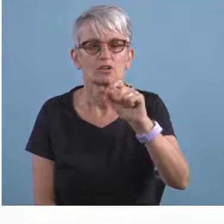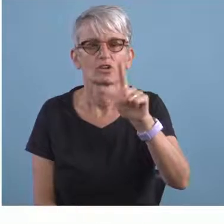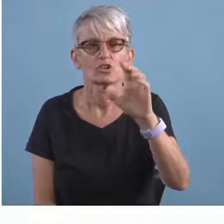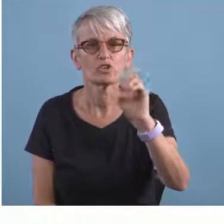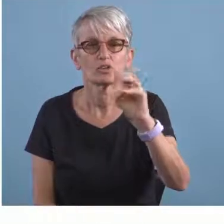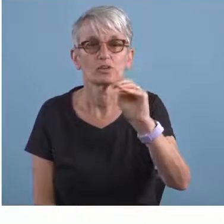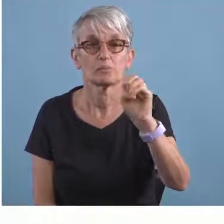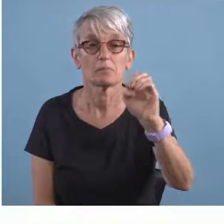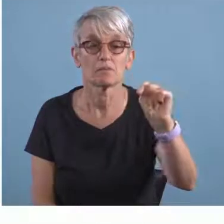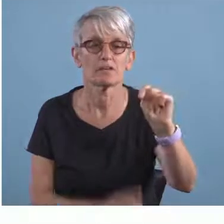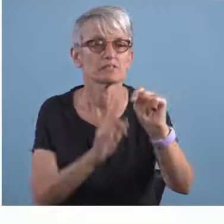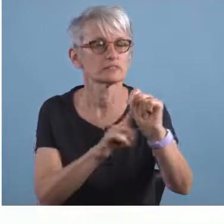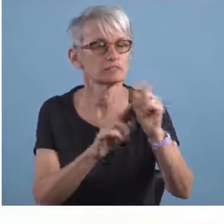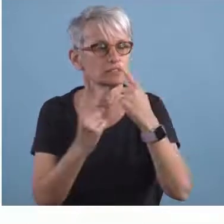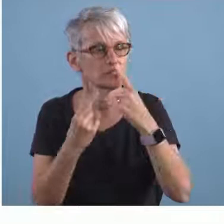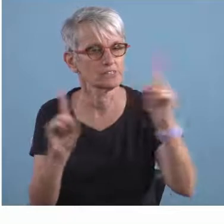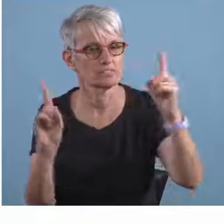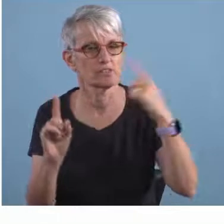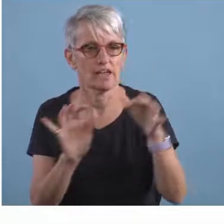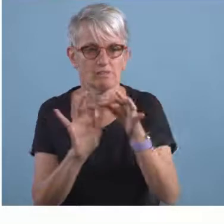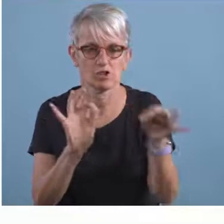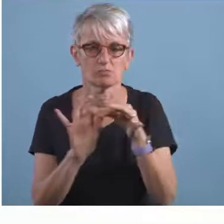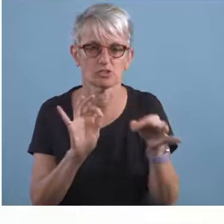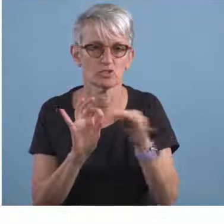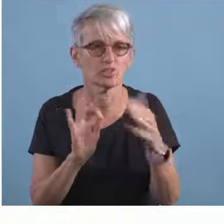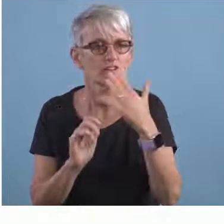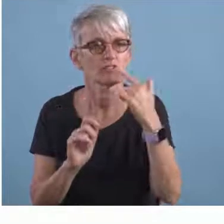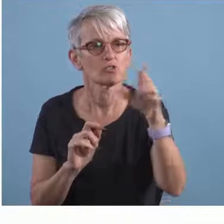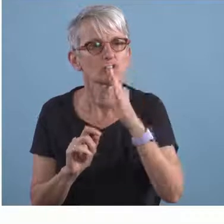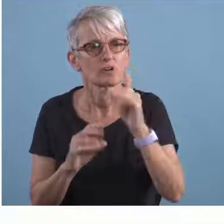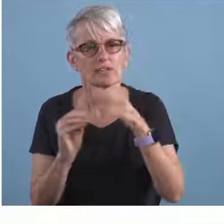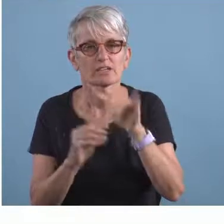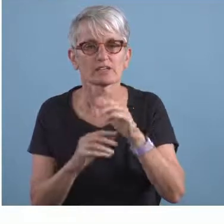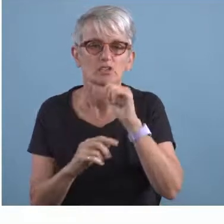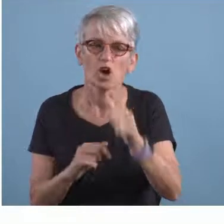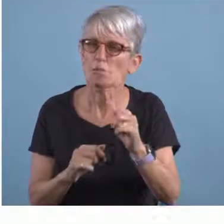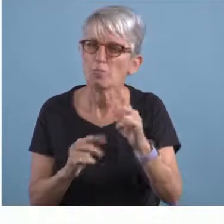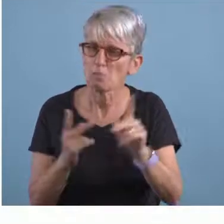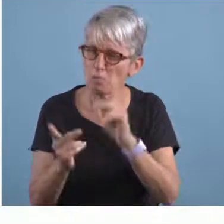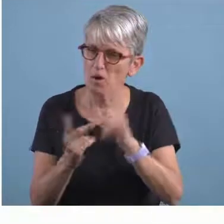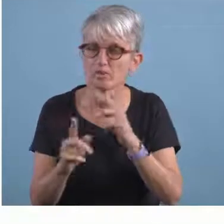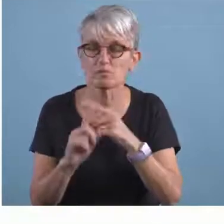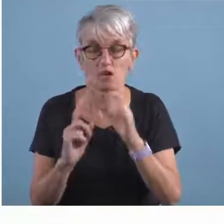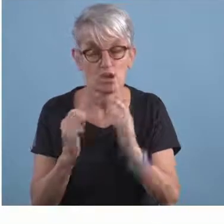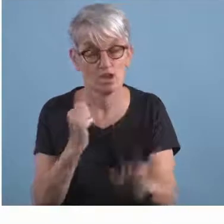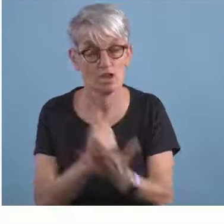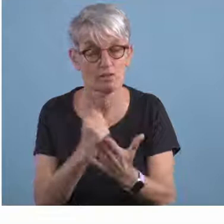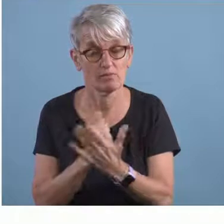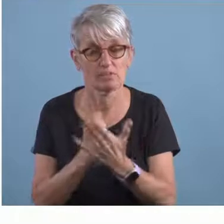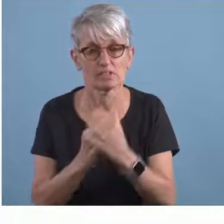sessions. There's a captioning option, thanks for mentioning that. And while it's not perfect, it's extremely helpful